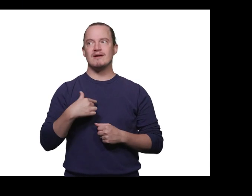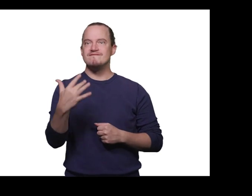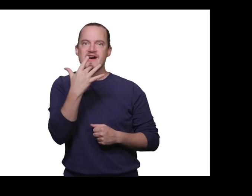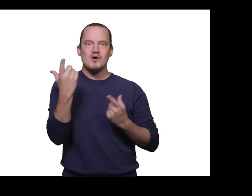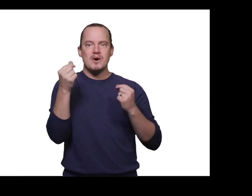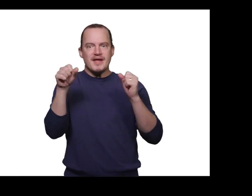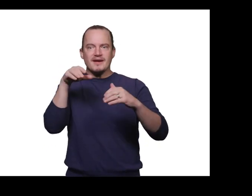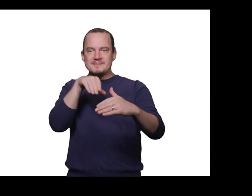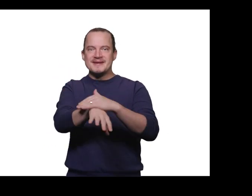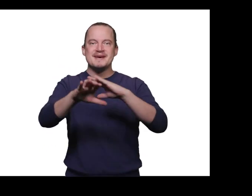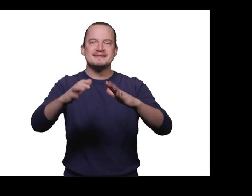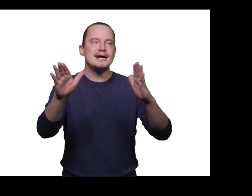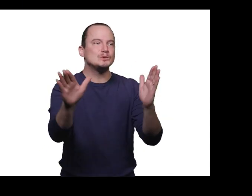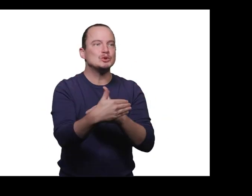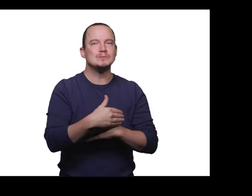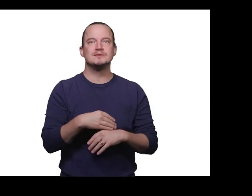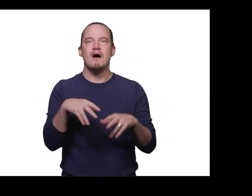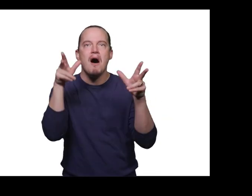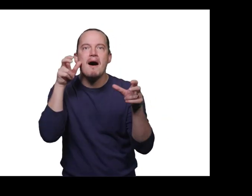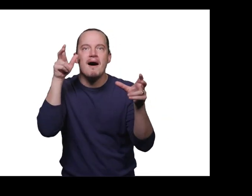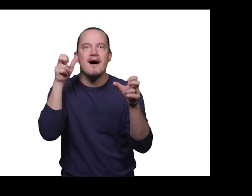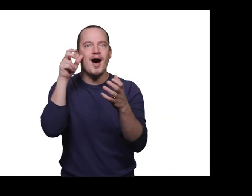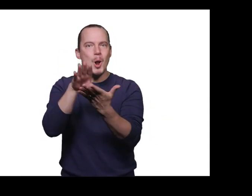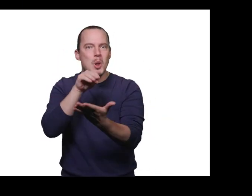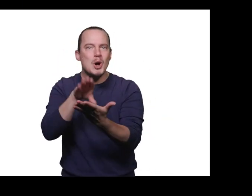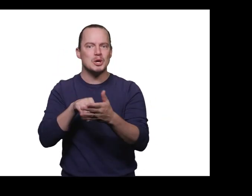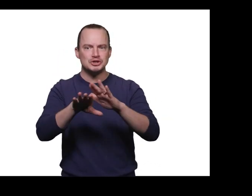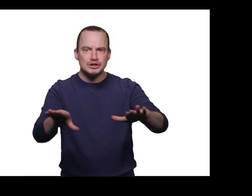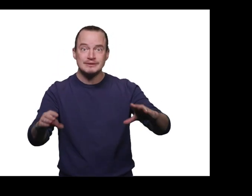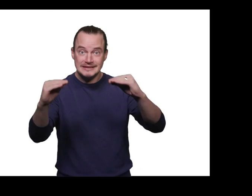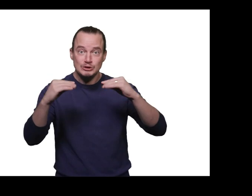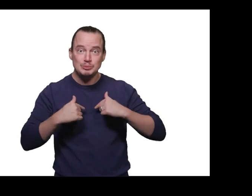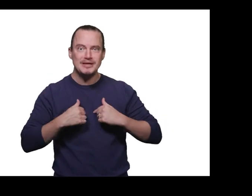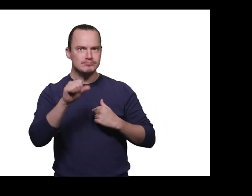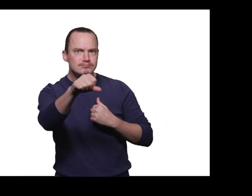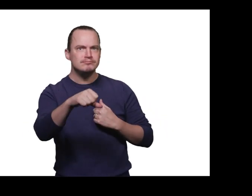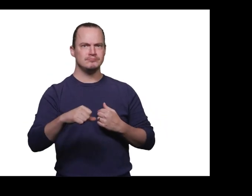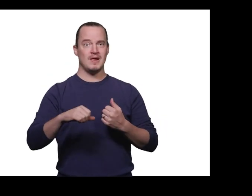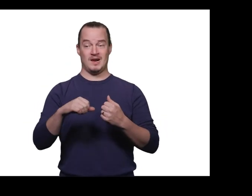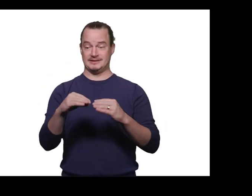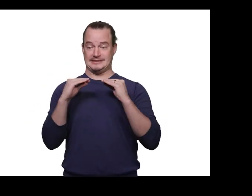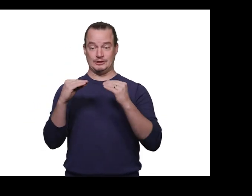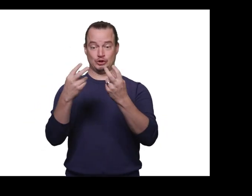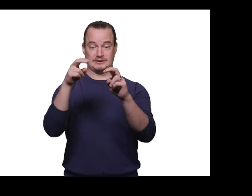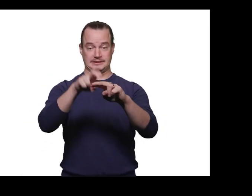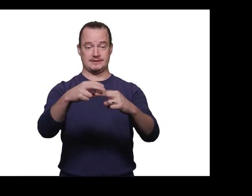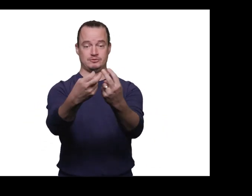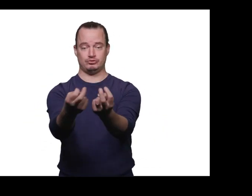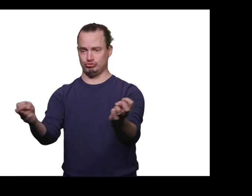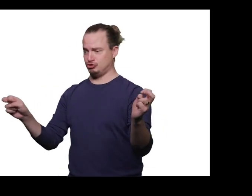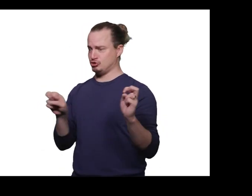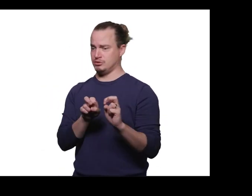is get to come into classrooms and learn from the children in the classrooms. They teach me how to sit in